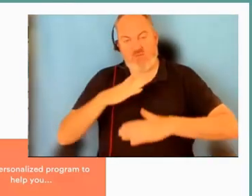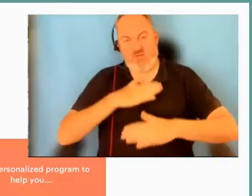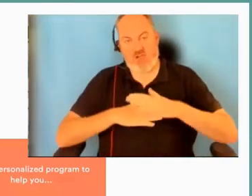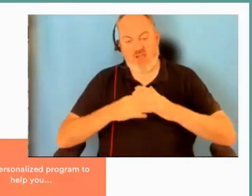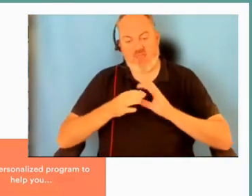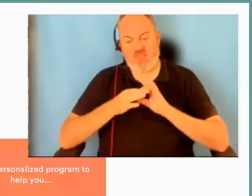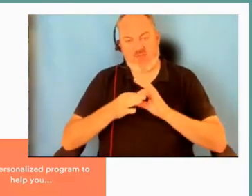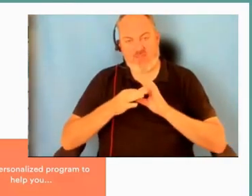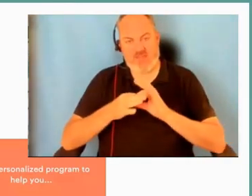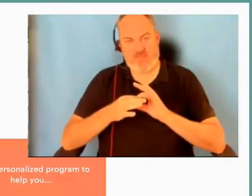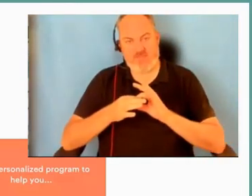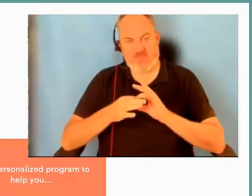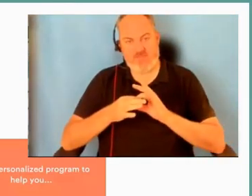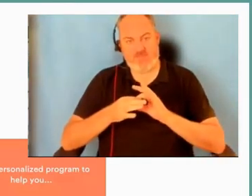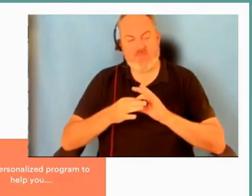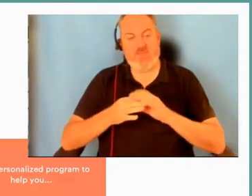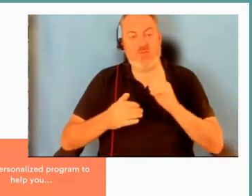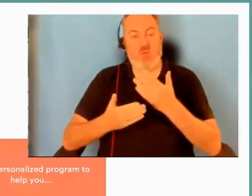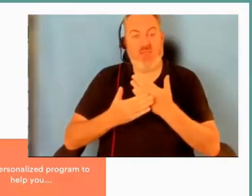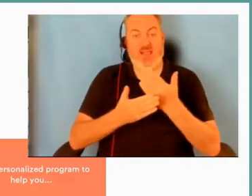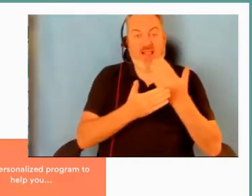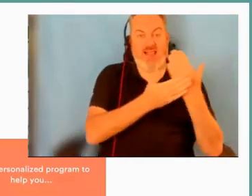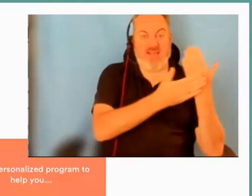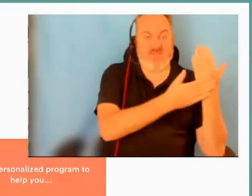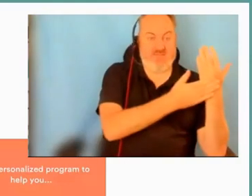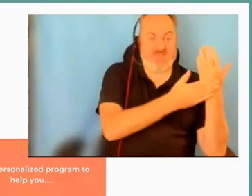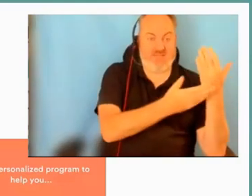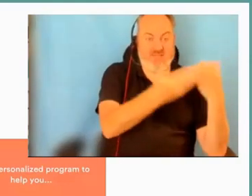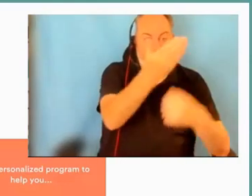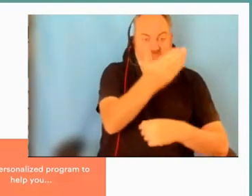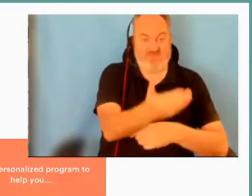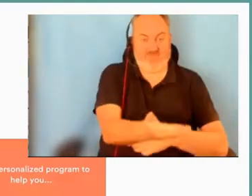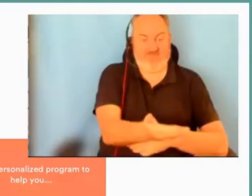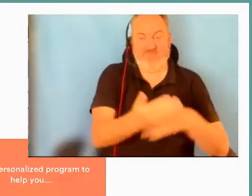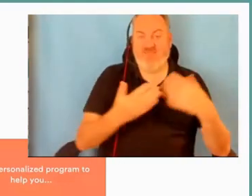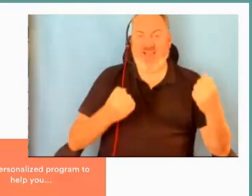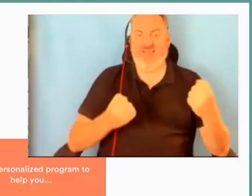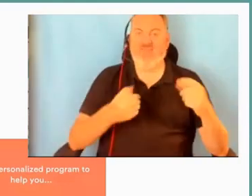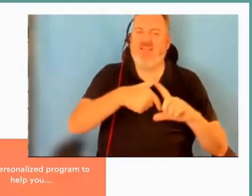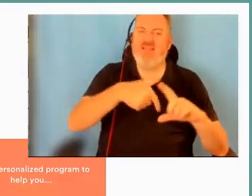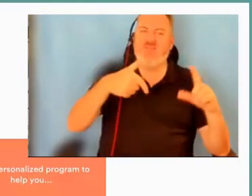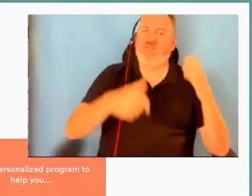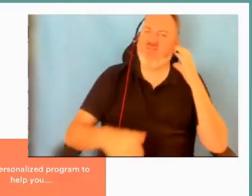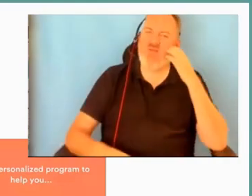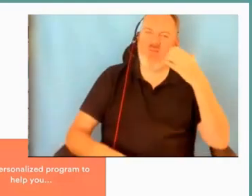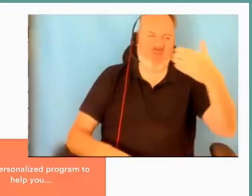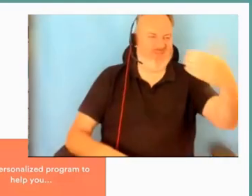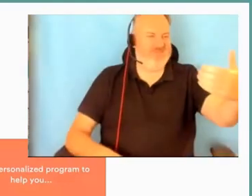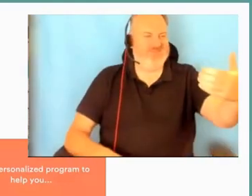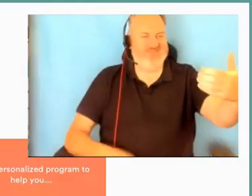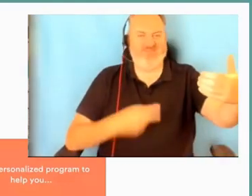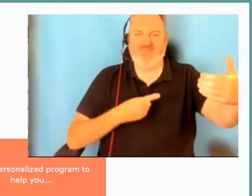So we'll just go to the very left-hand side of the screen where you will see an image of a phone. So this just